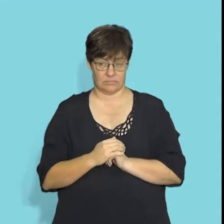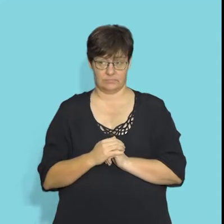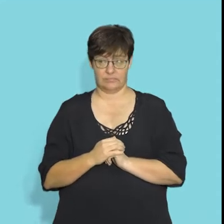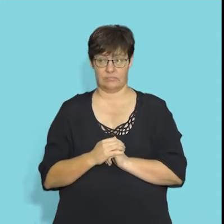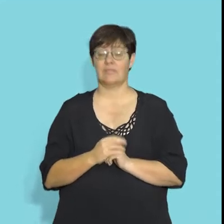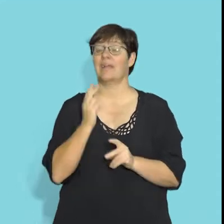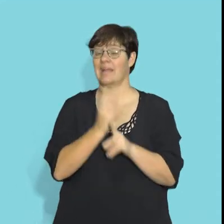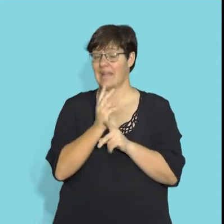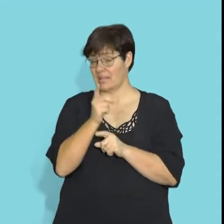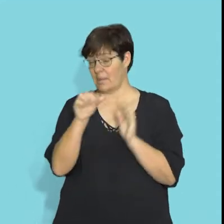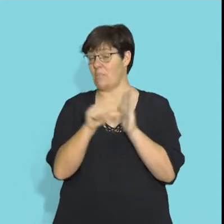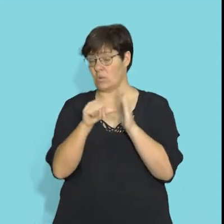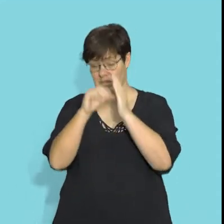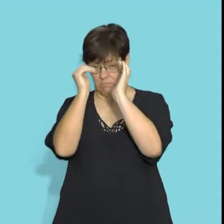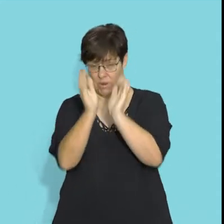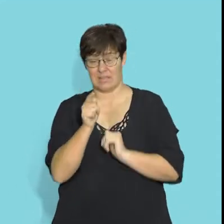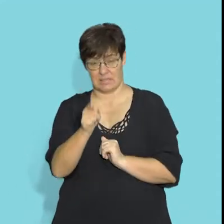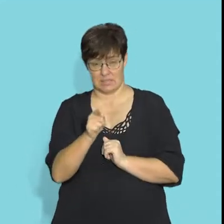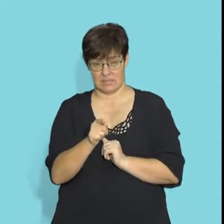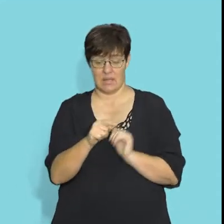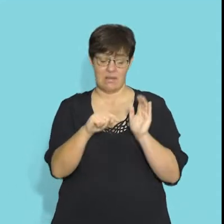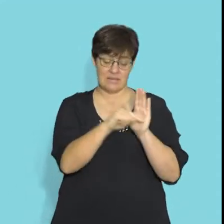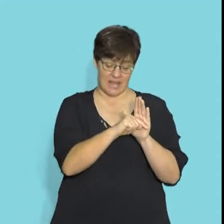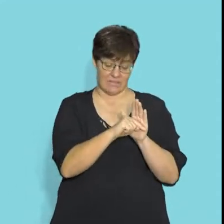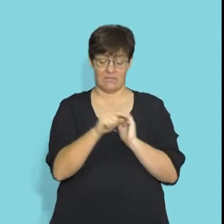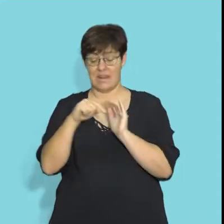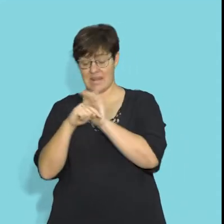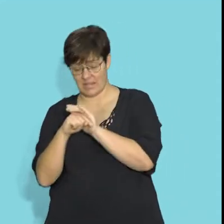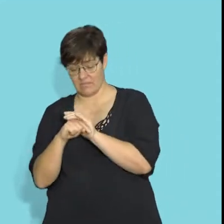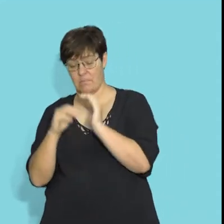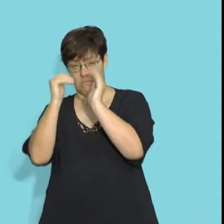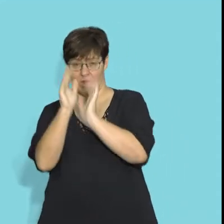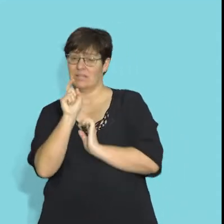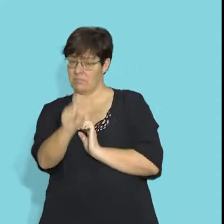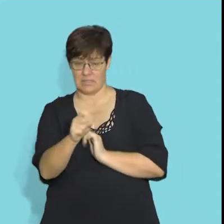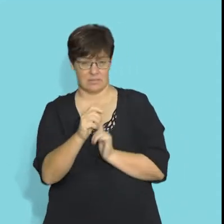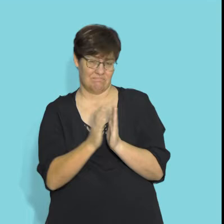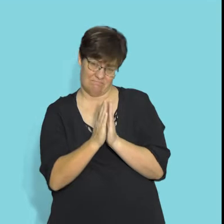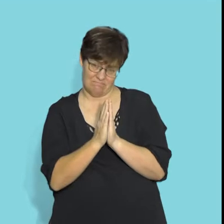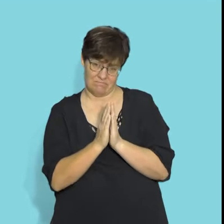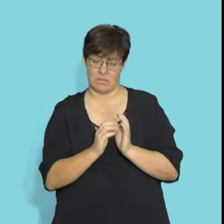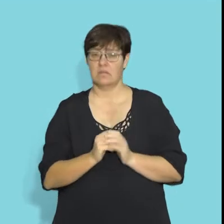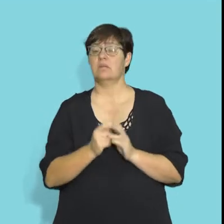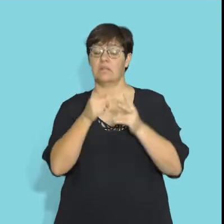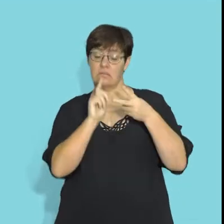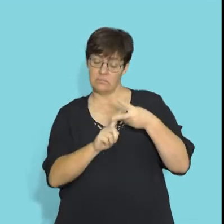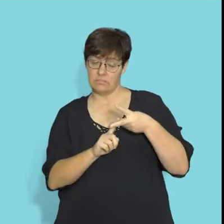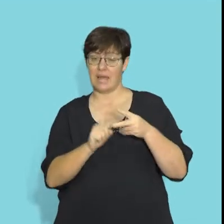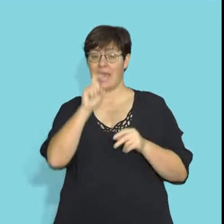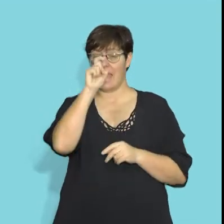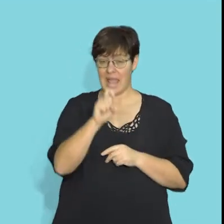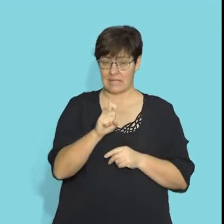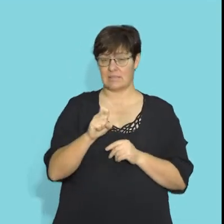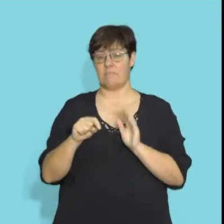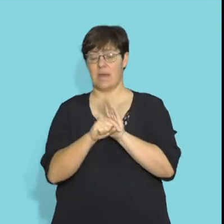3. Again, crucial. If I'm subtracting a negative value, I'm going to put that in brackets. And then I'm going to go the x value minus the